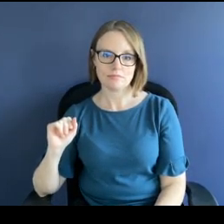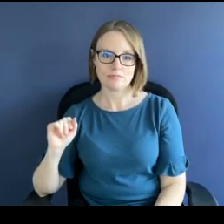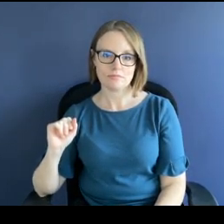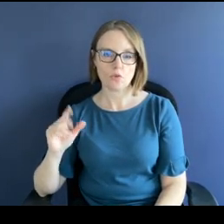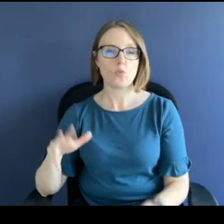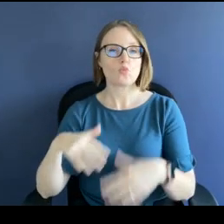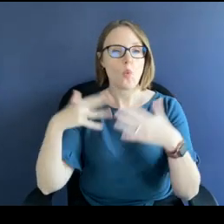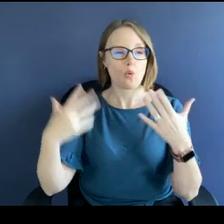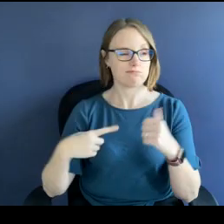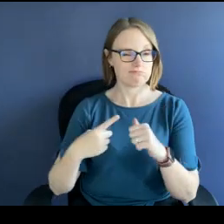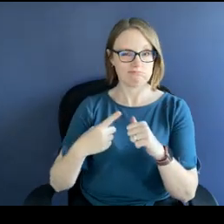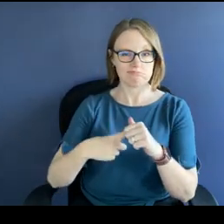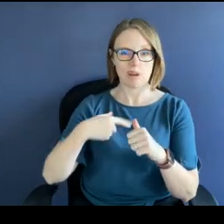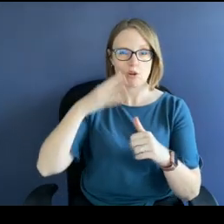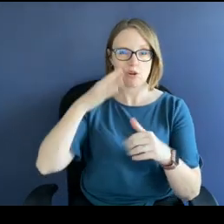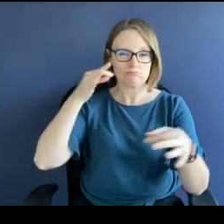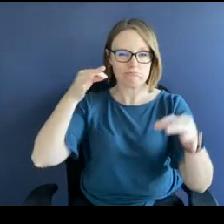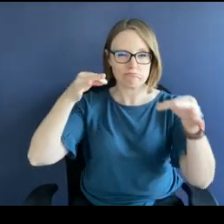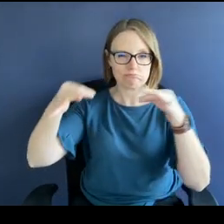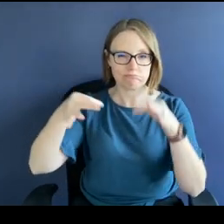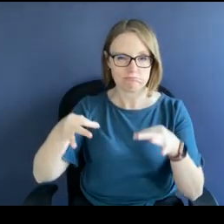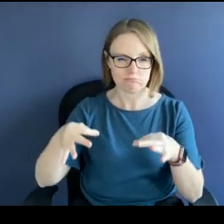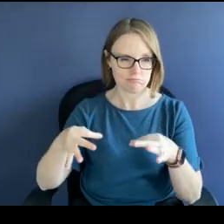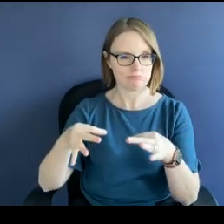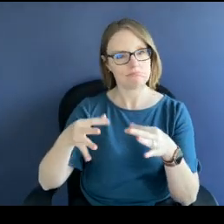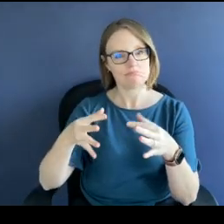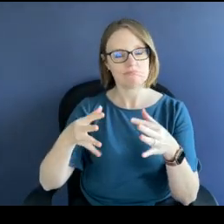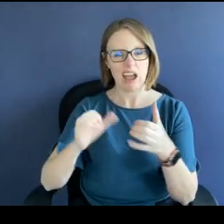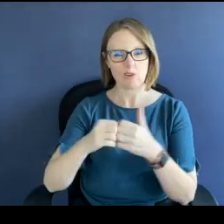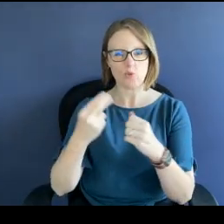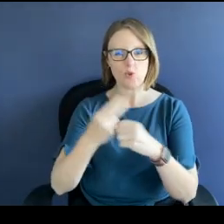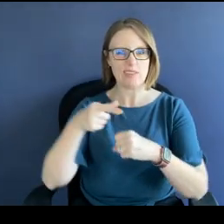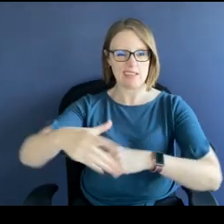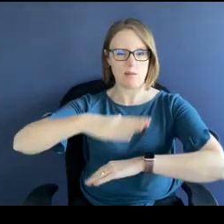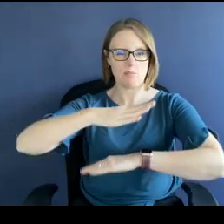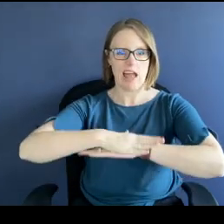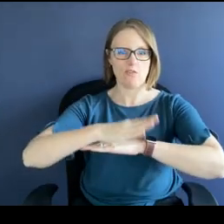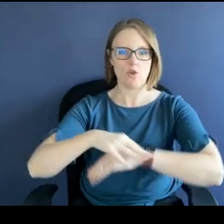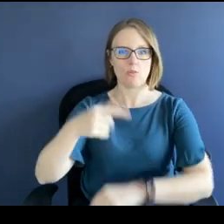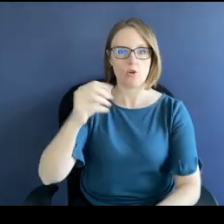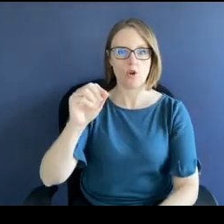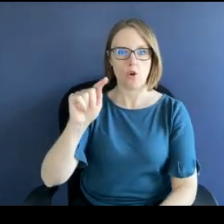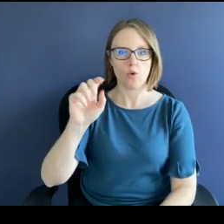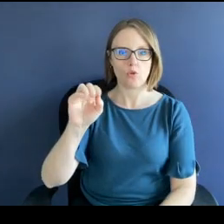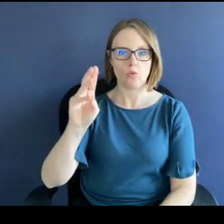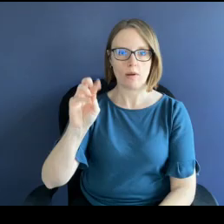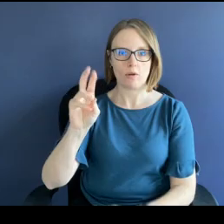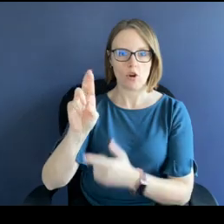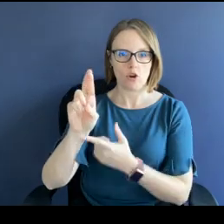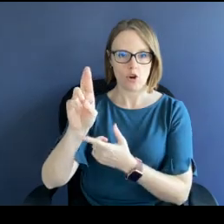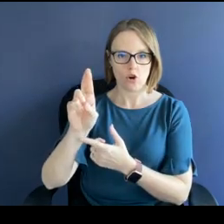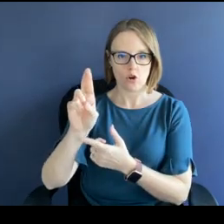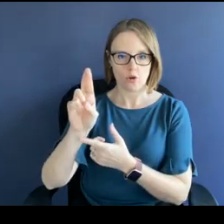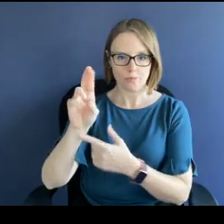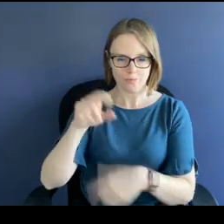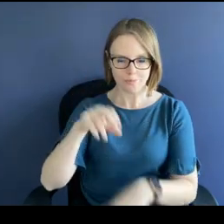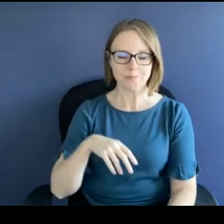So we'll start with a discussion of the GoToWebinar platform, the viewing